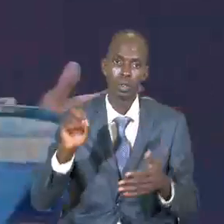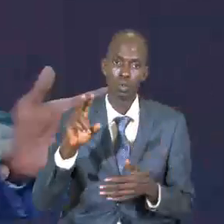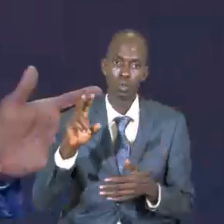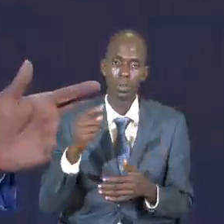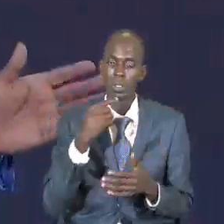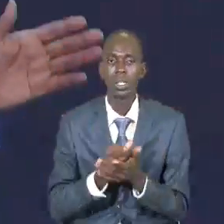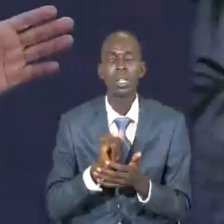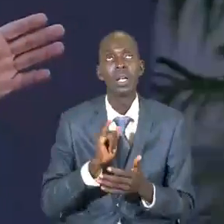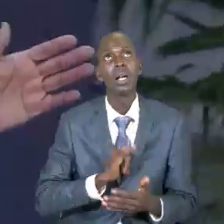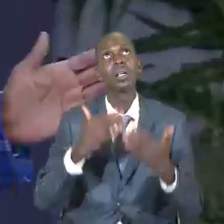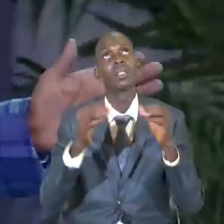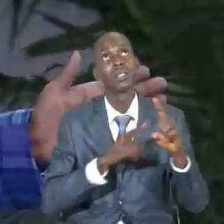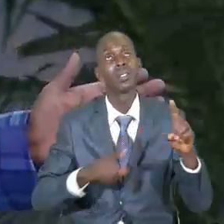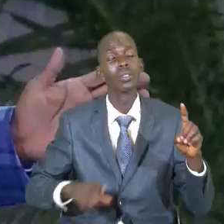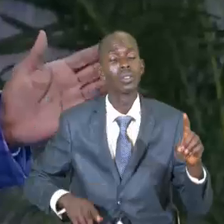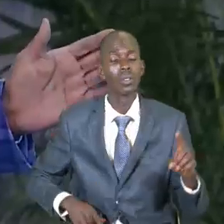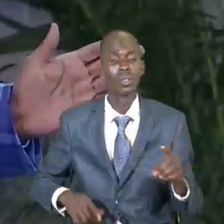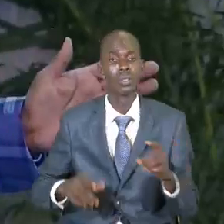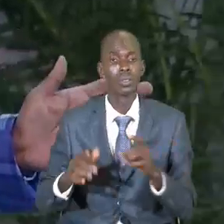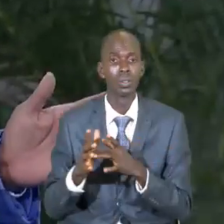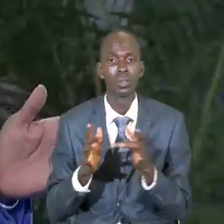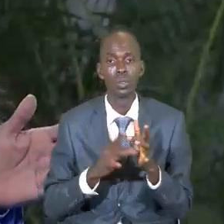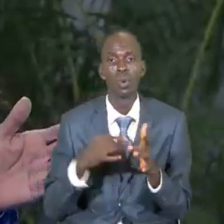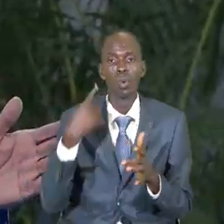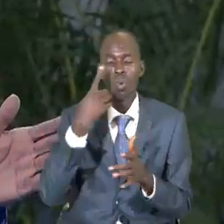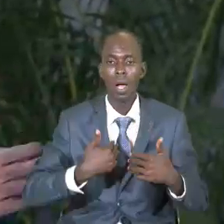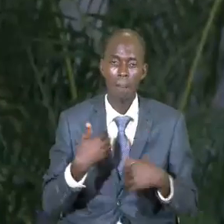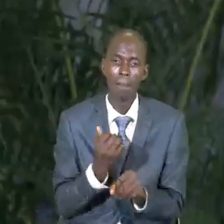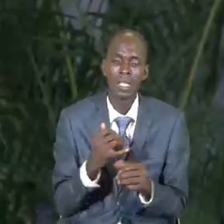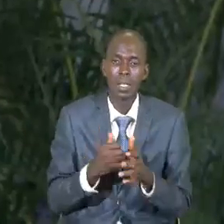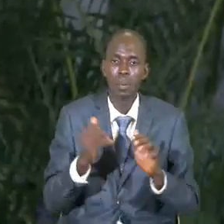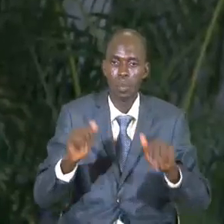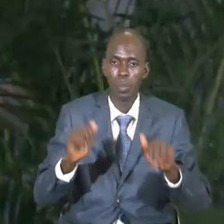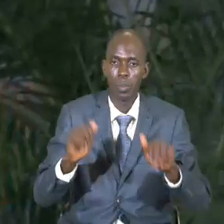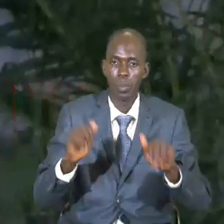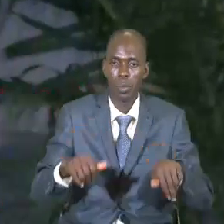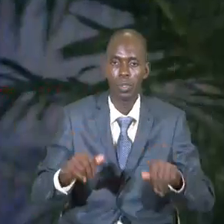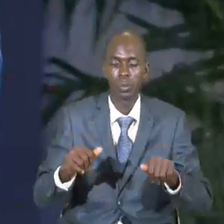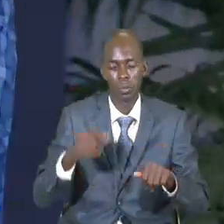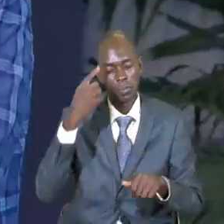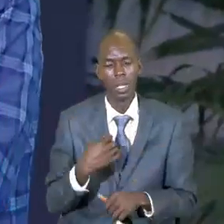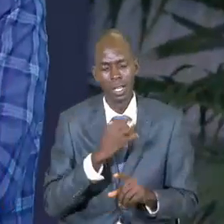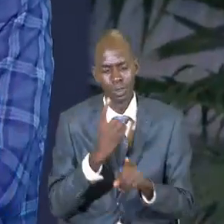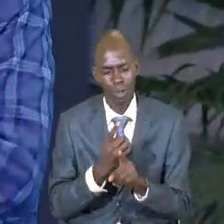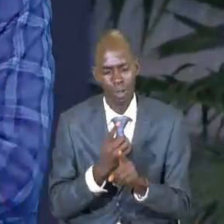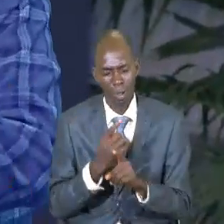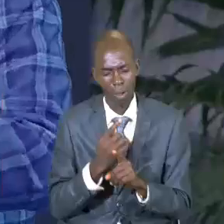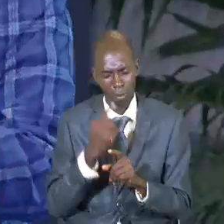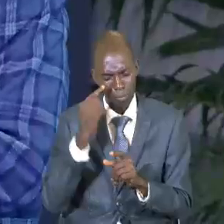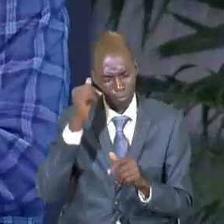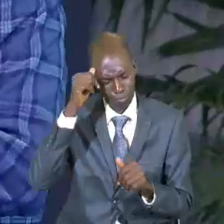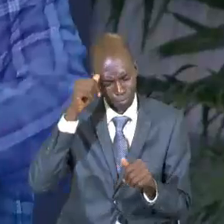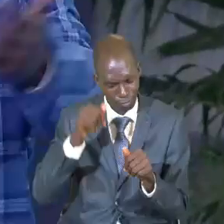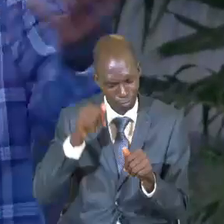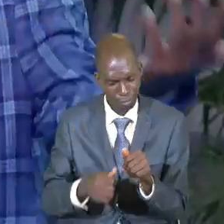me. I think back, I look at the life I lived. I think back, I looked at the direction I was going. I